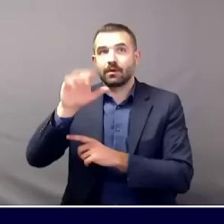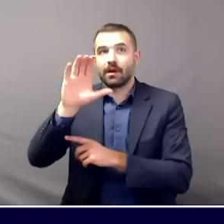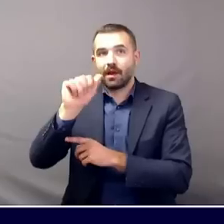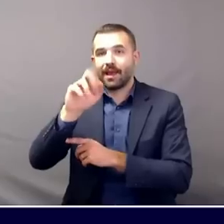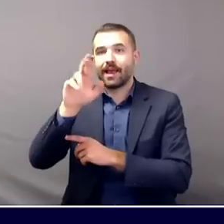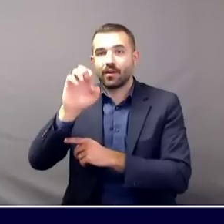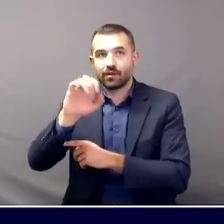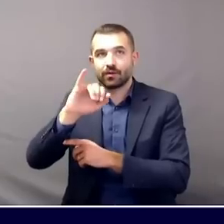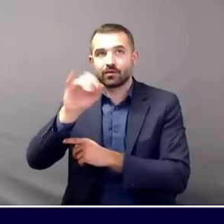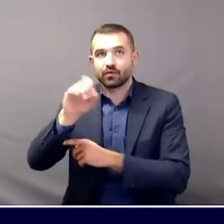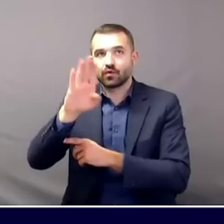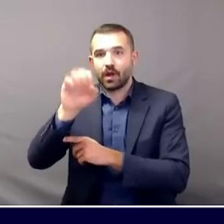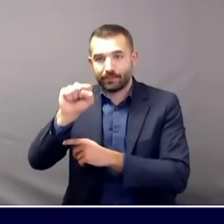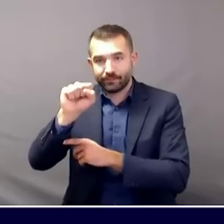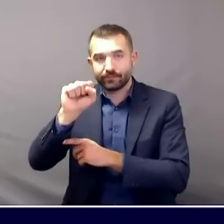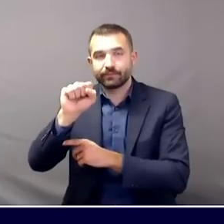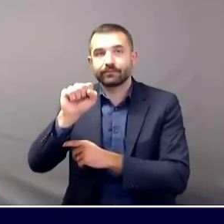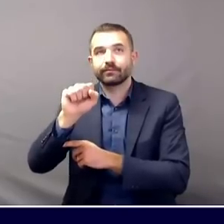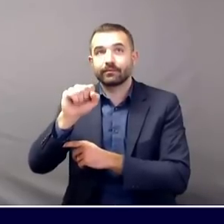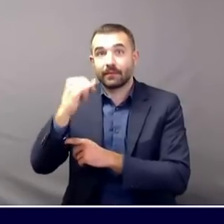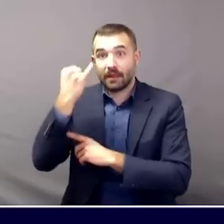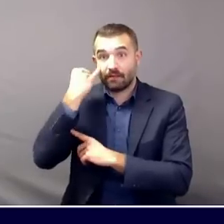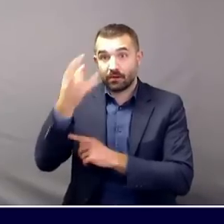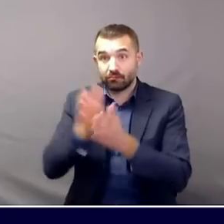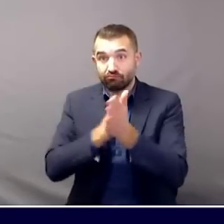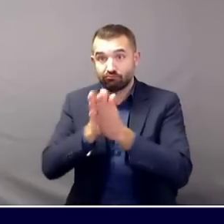Interested job applicants are encouraged to visit